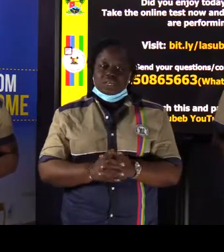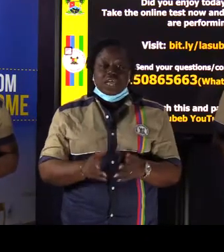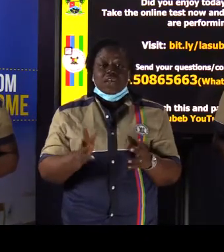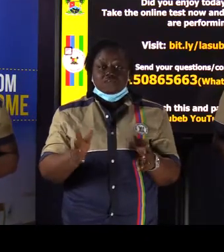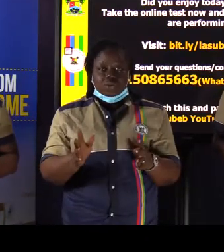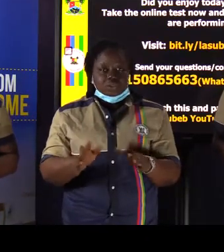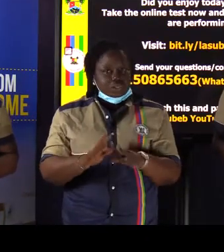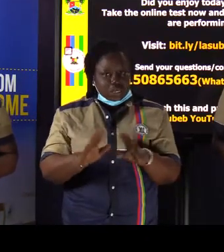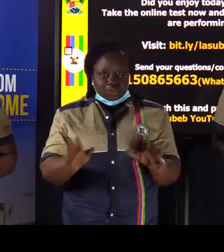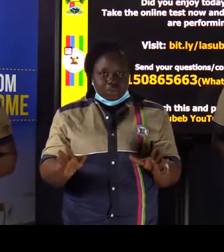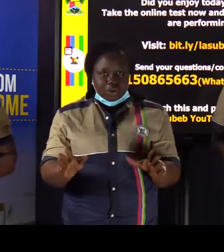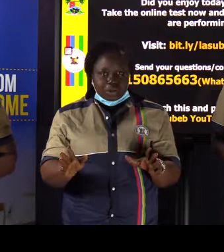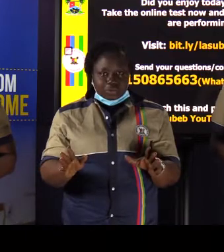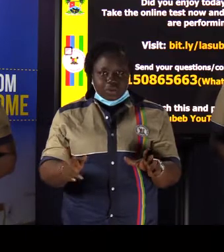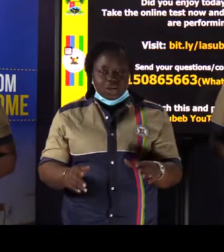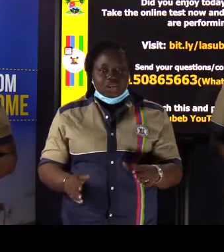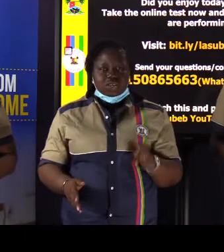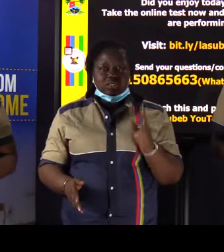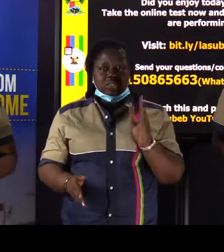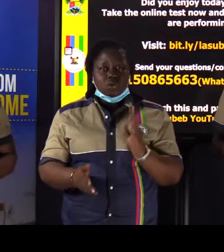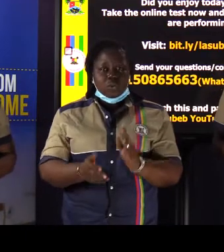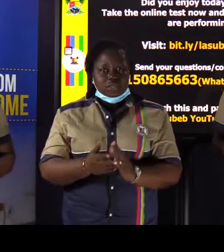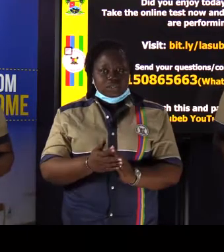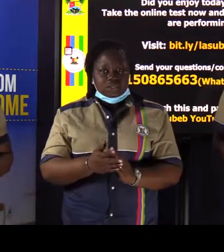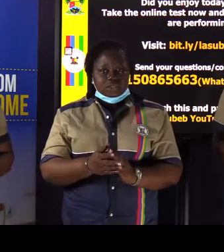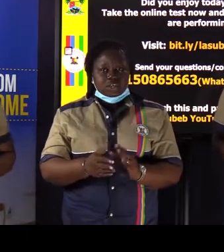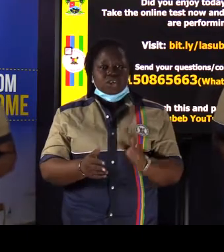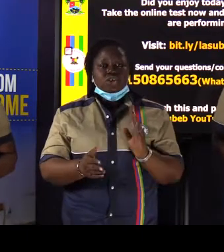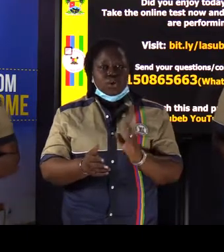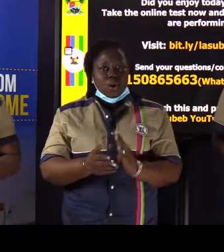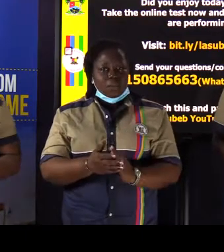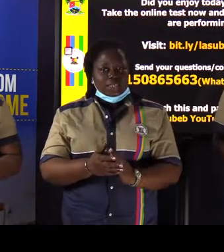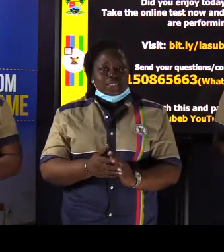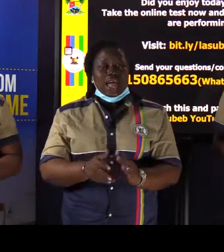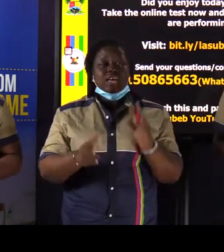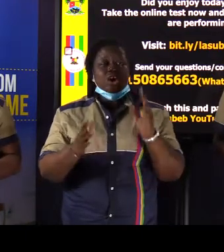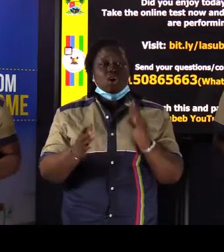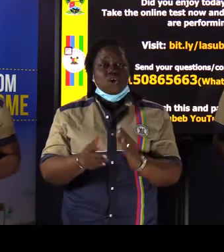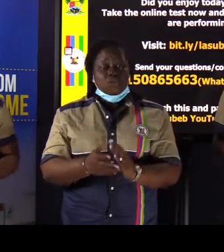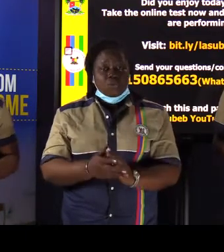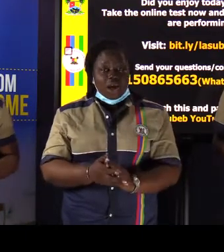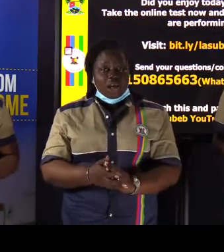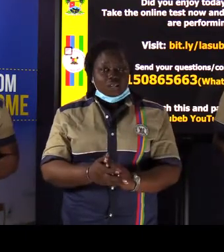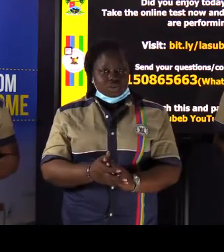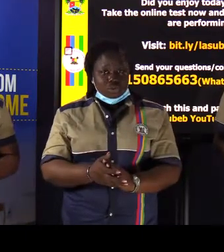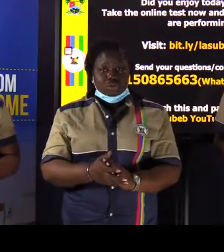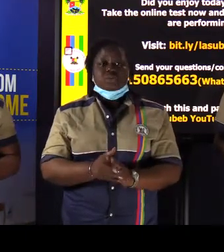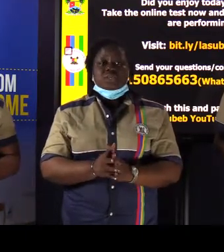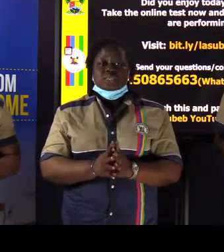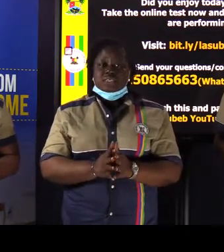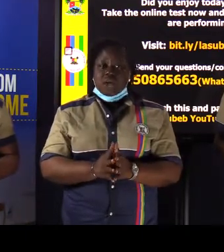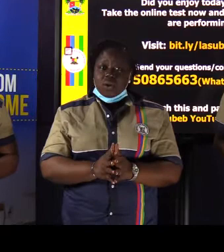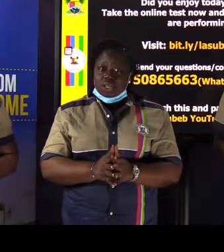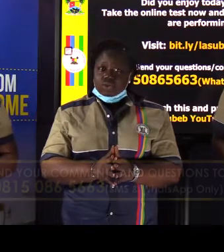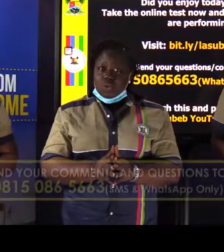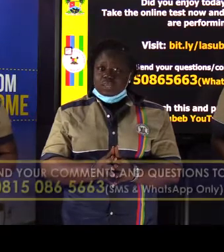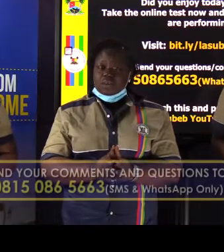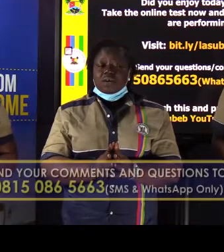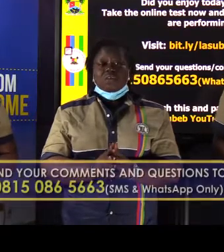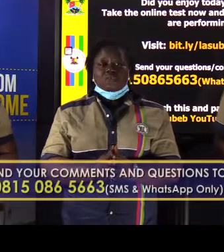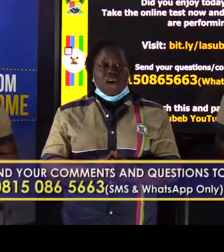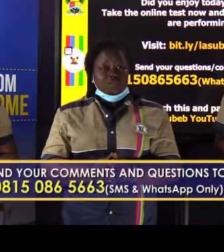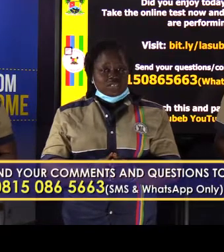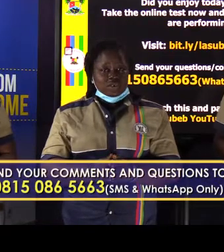smartphones. If not, there's no problem. Just send your questions, your comments, and your homework to